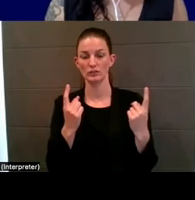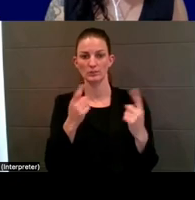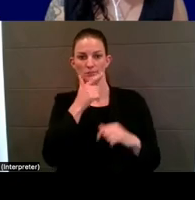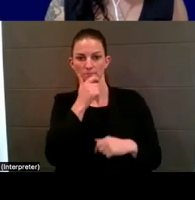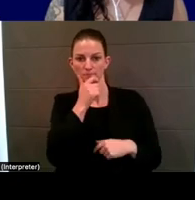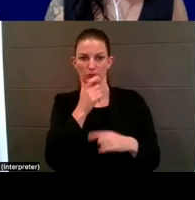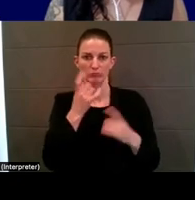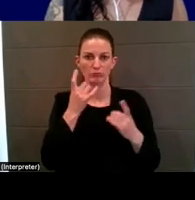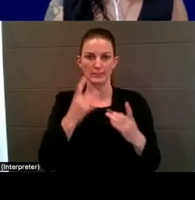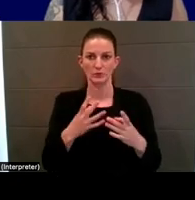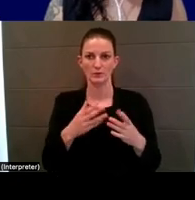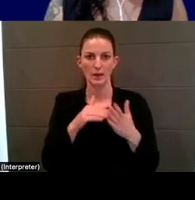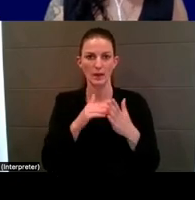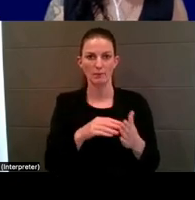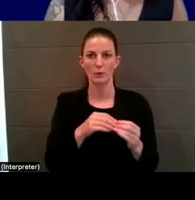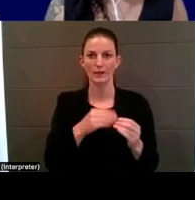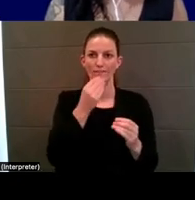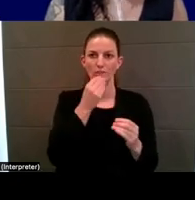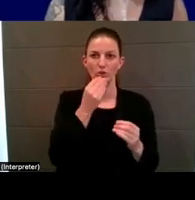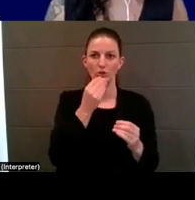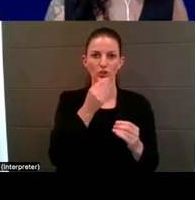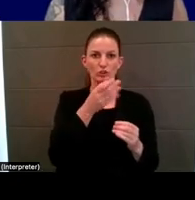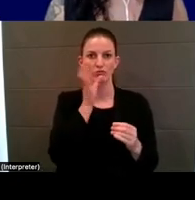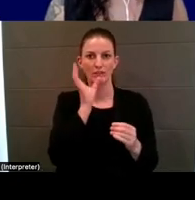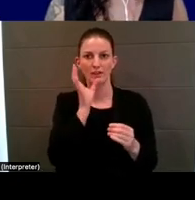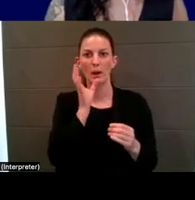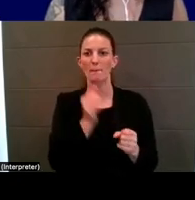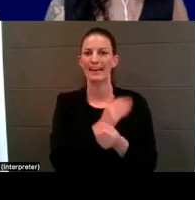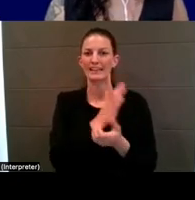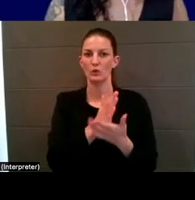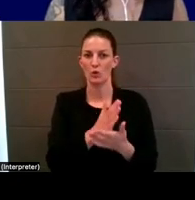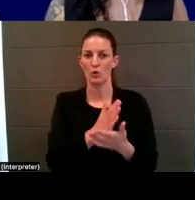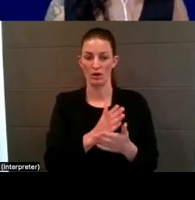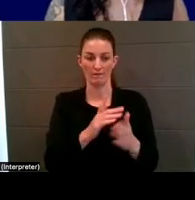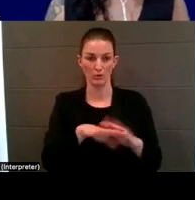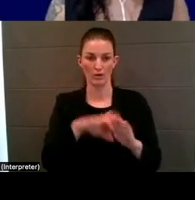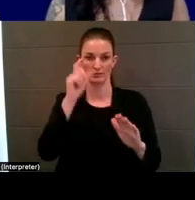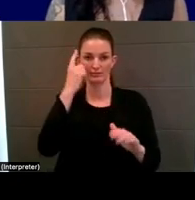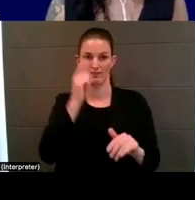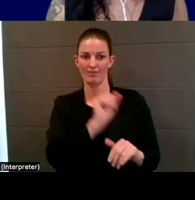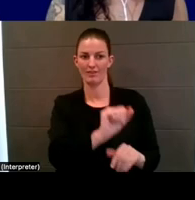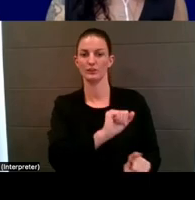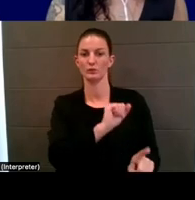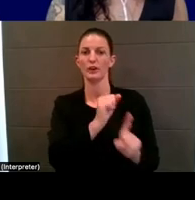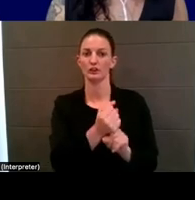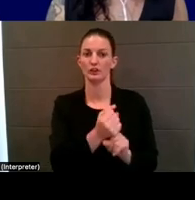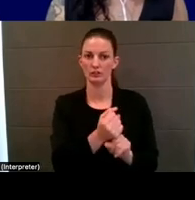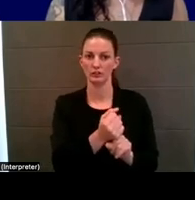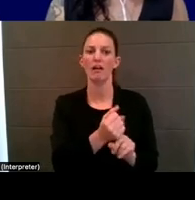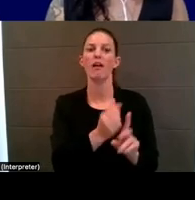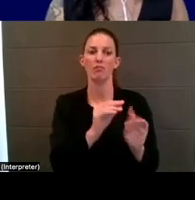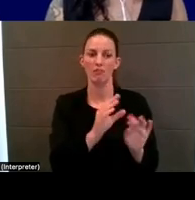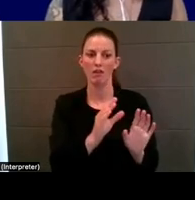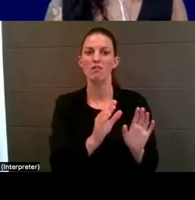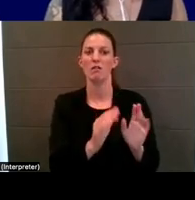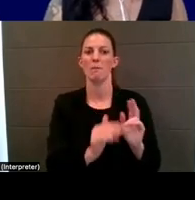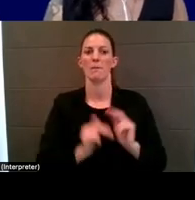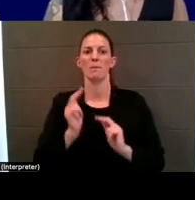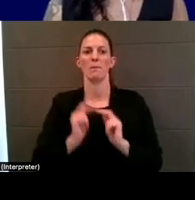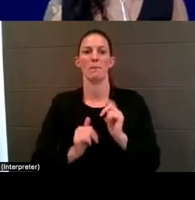make sure you have all the information before you begin. So where do you begin is the question.